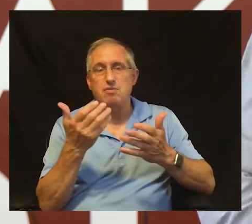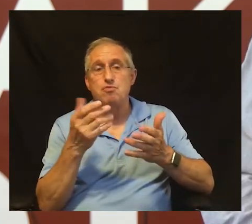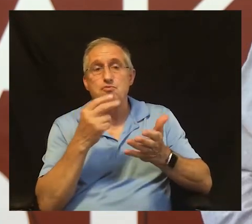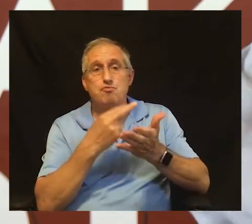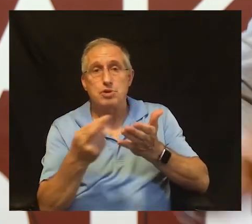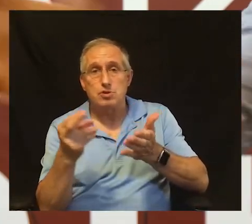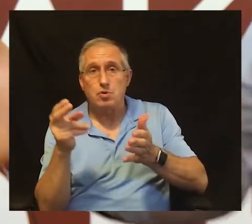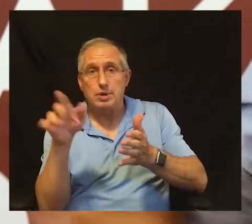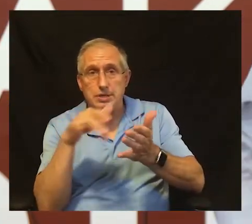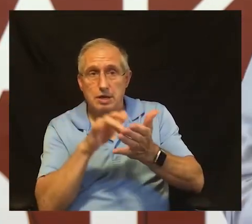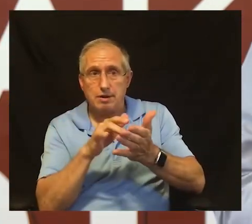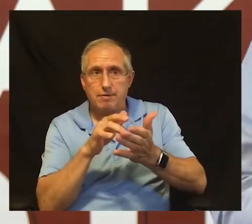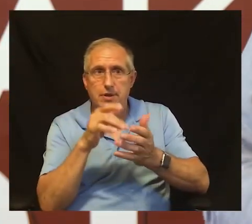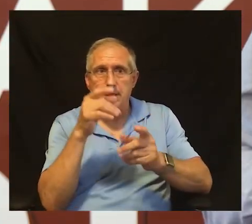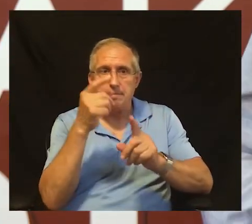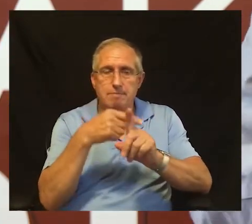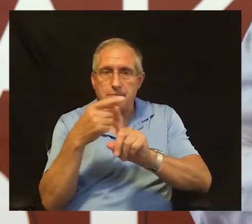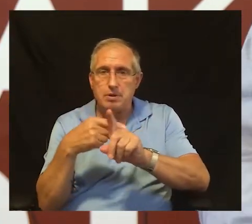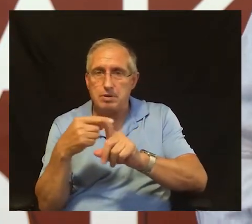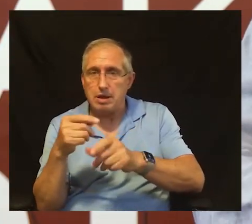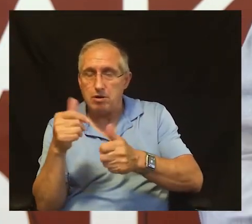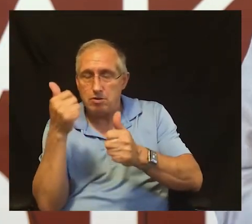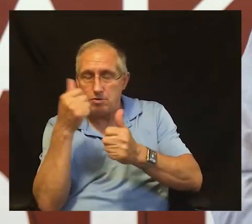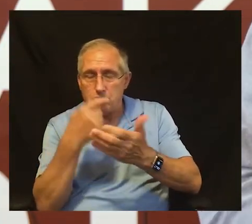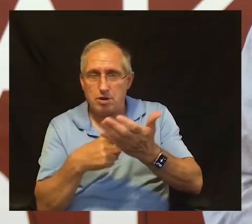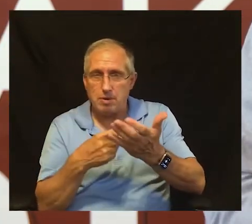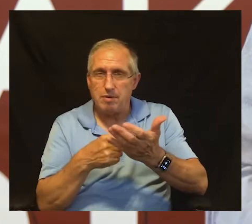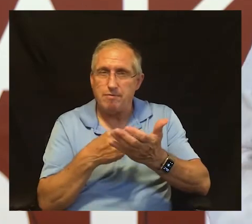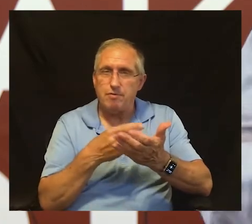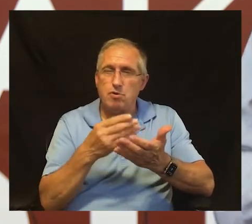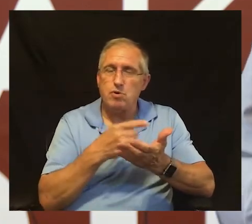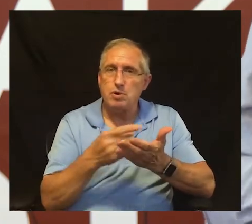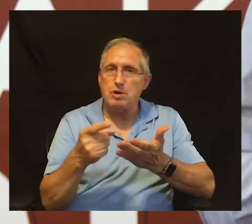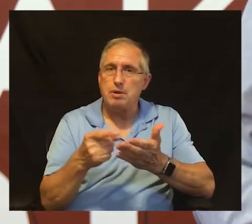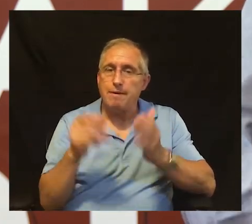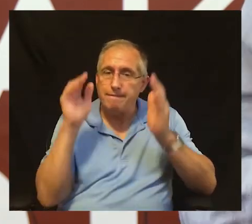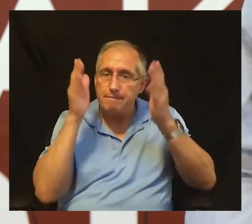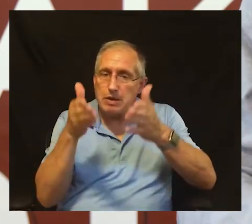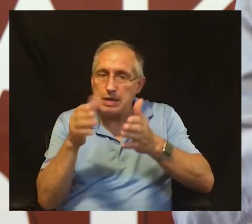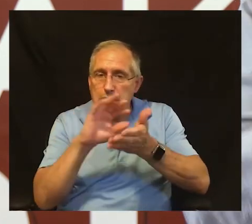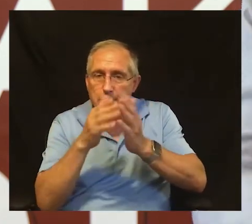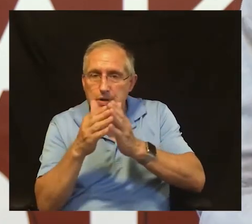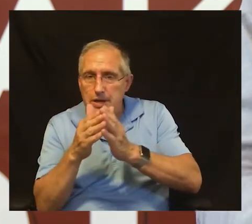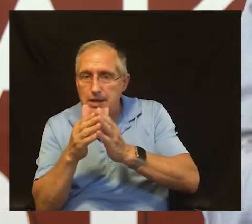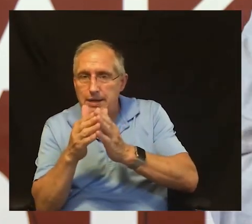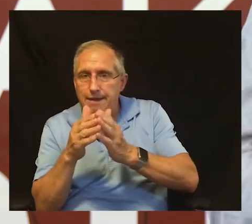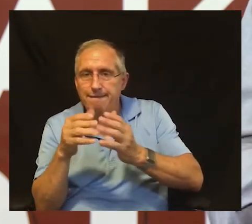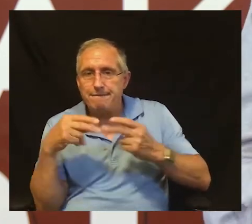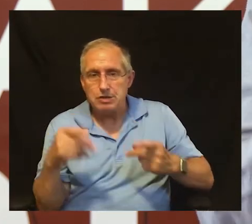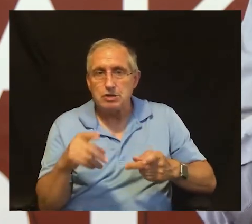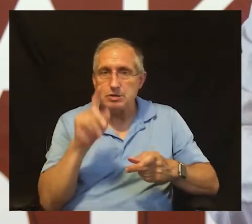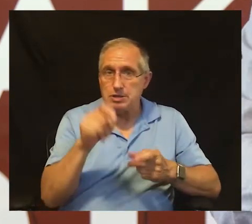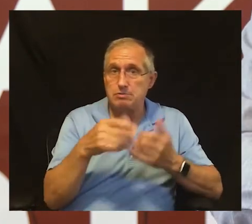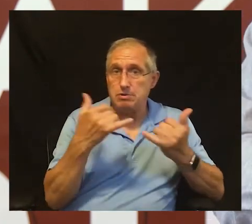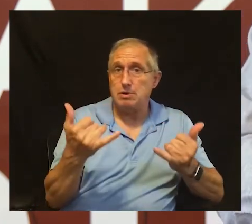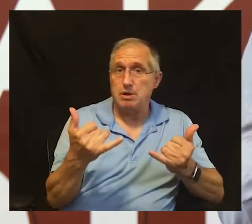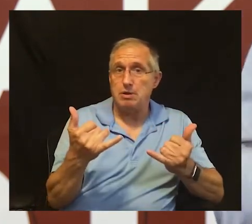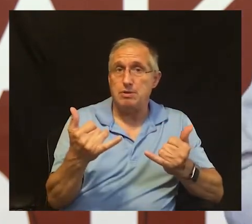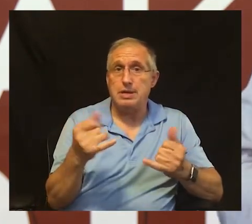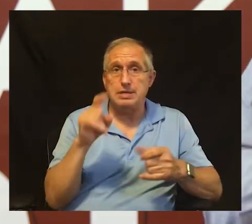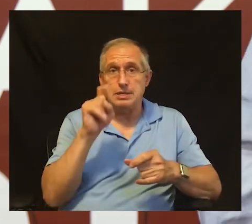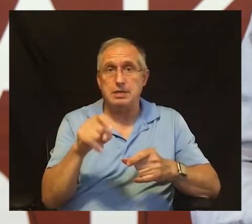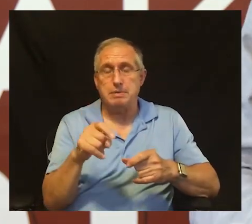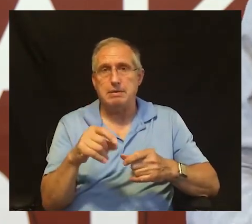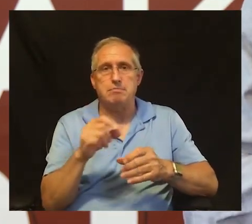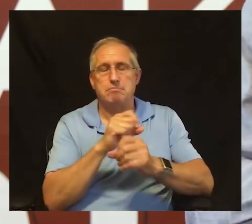Pure Heart Resource Center during the last few months. And I mentioned over the last couple weeks that we've been leaning into helping our community's tangible and physical needs right now. These